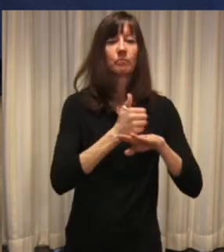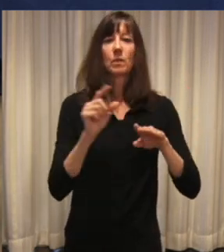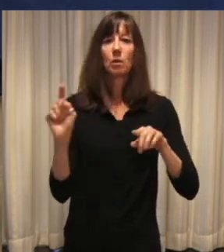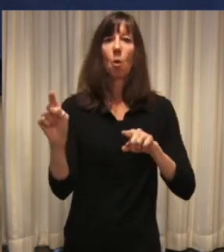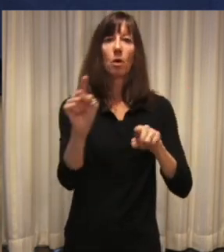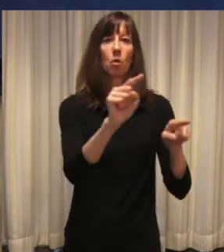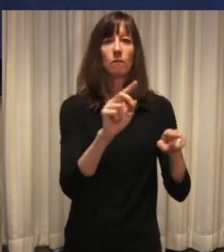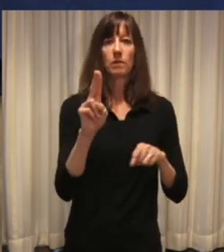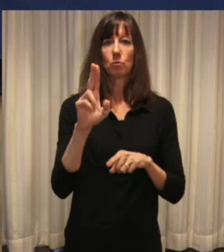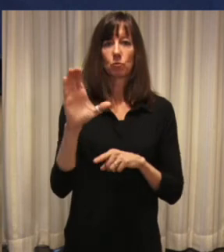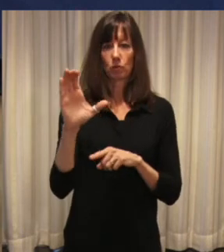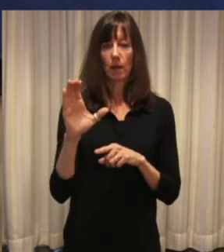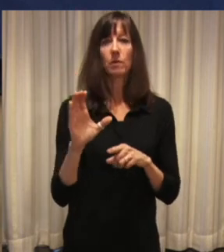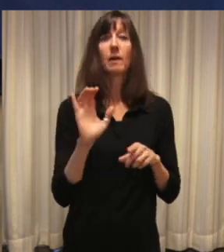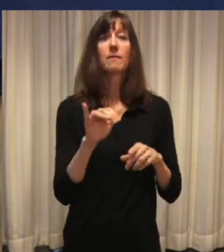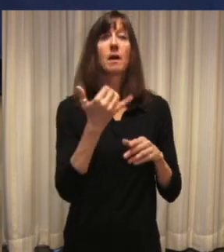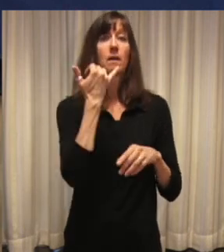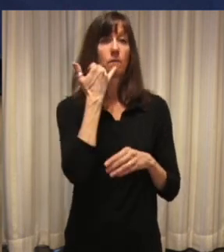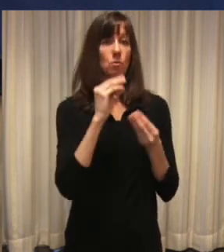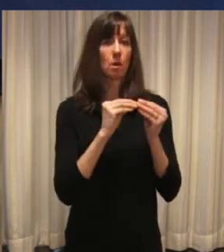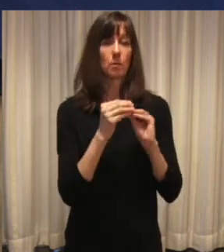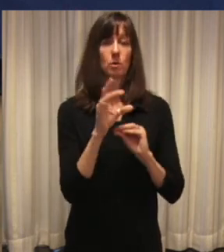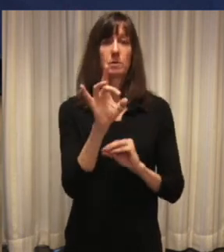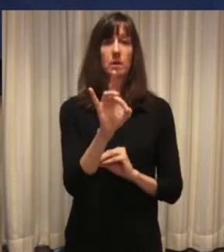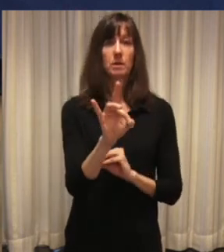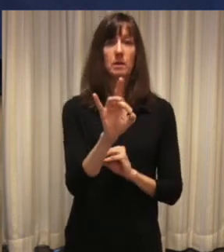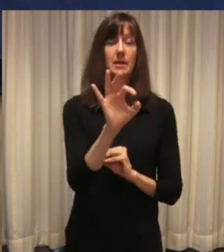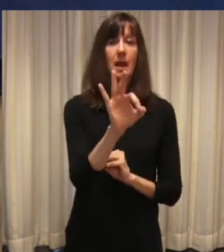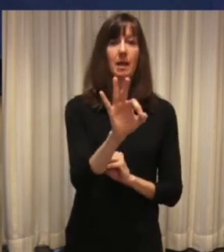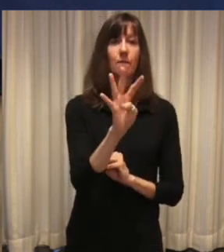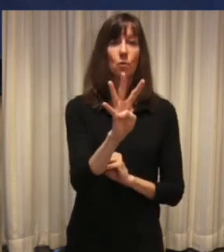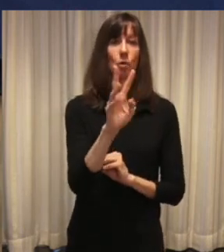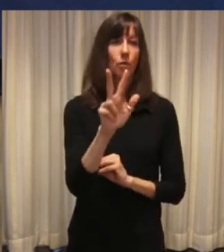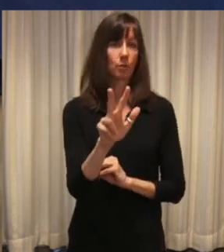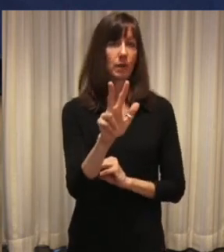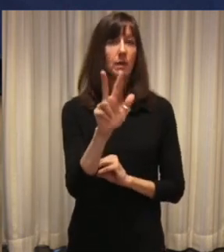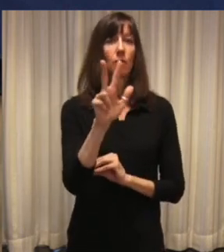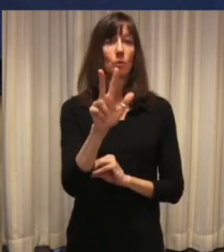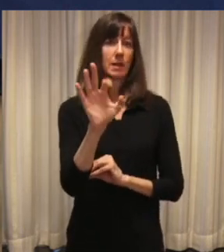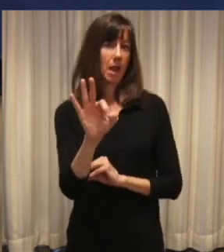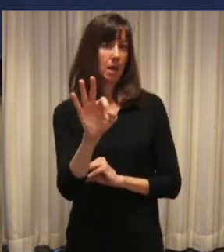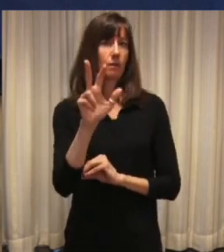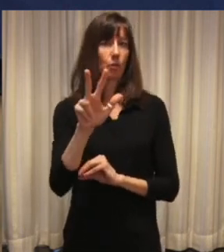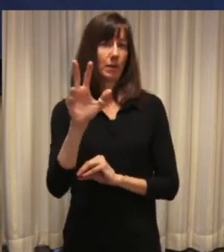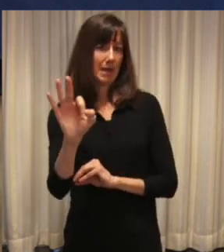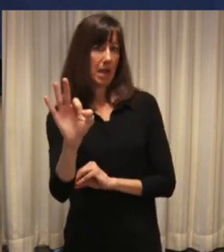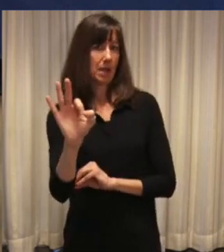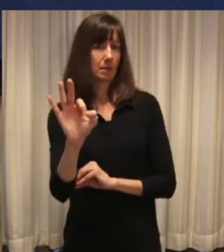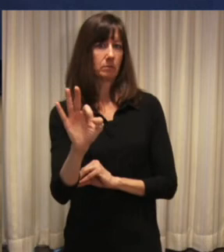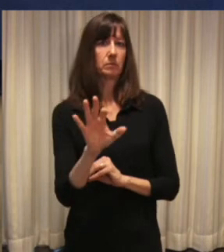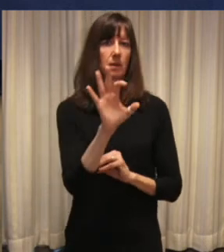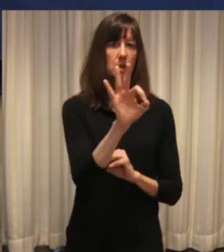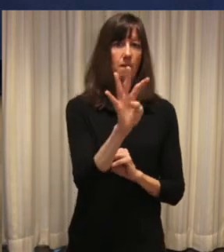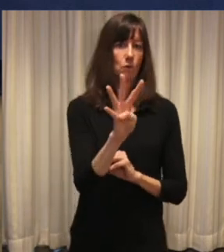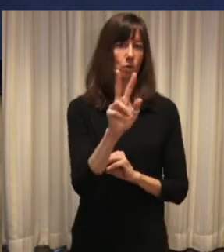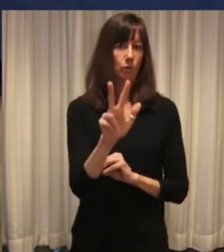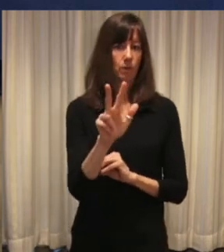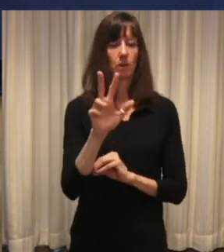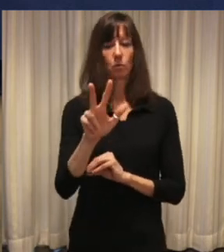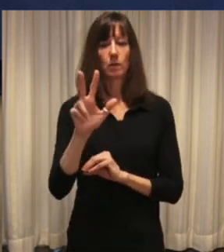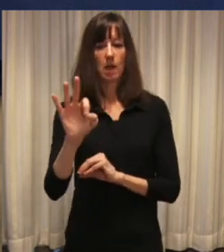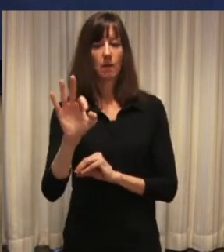city. And that number is 943-3939, and our bilingual family workers will be there to answer questions to parents